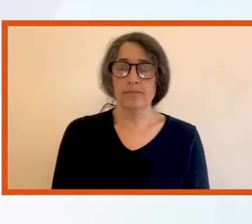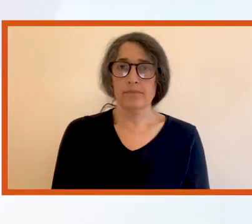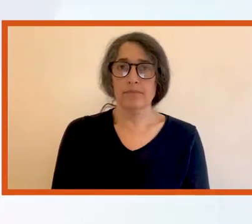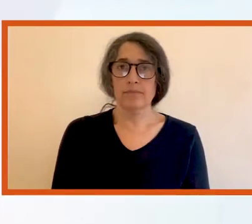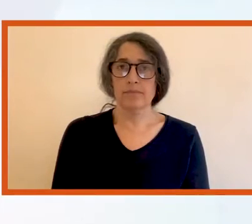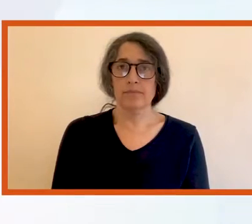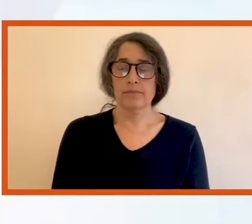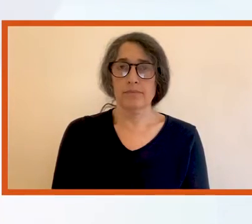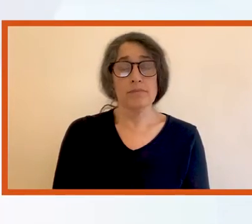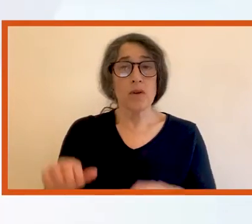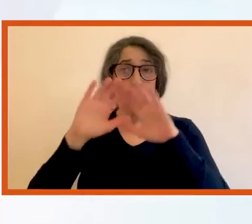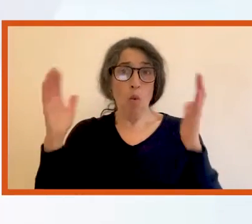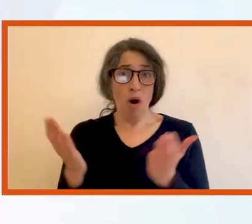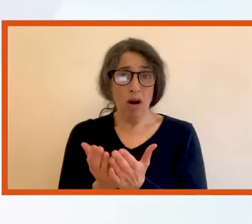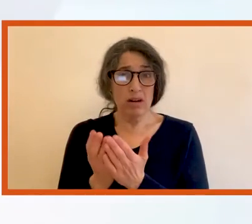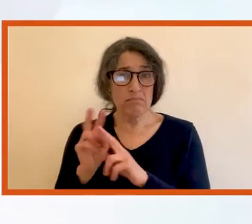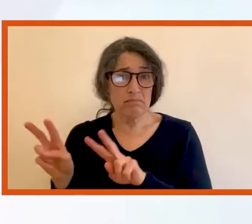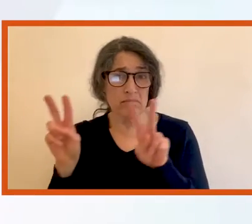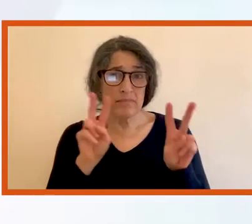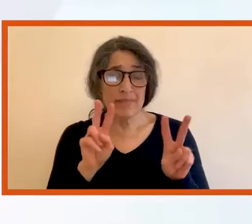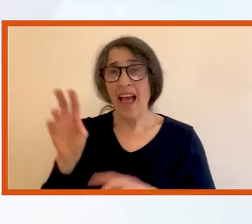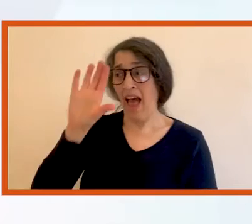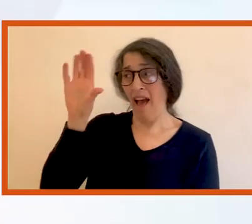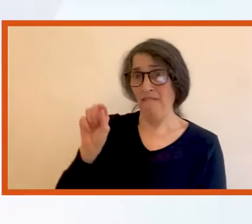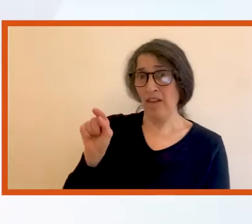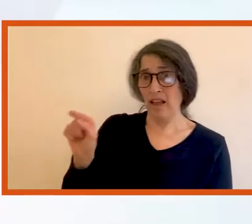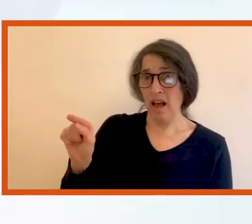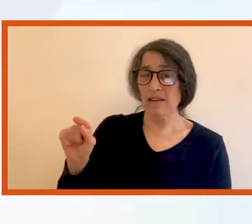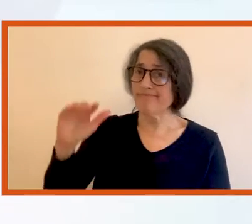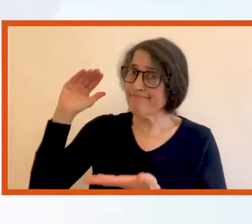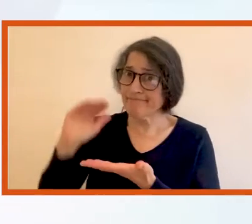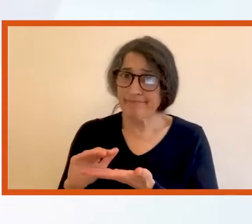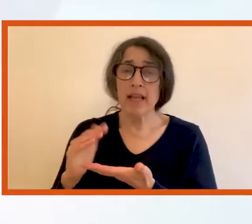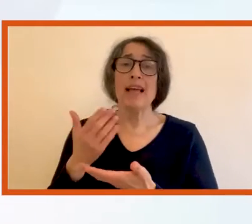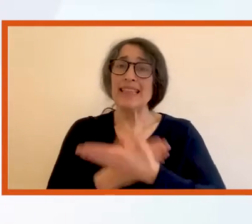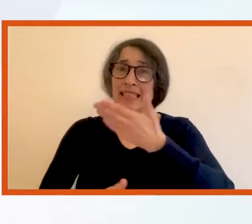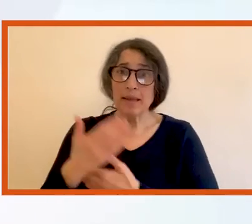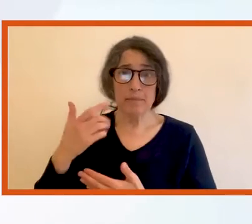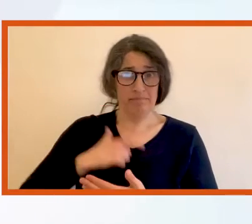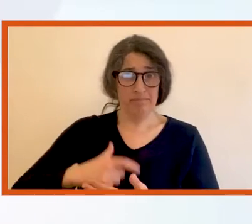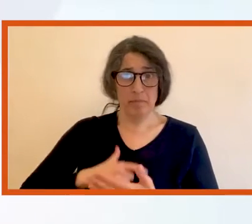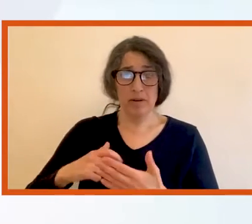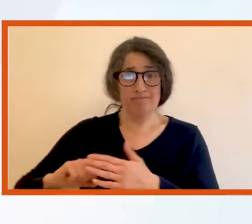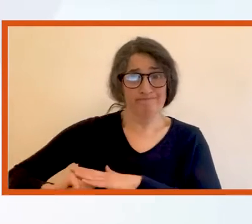Africa is indeed one of the regions of the world with the lowest coverage in terms of disability benefit for persons with